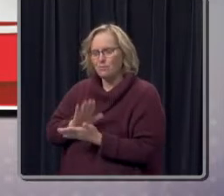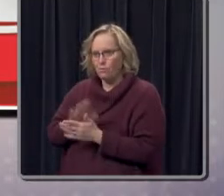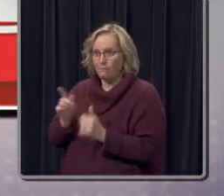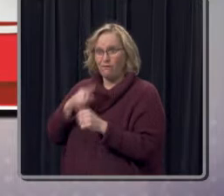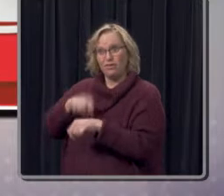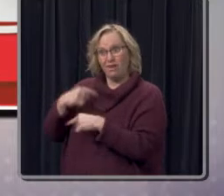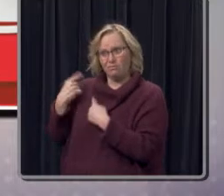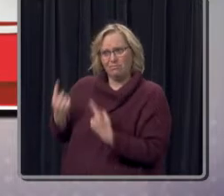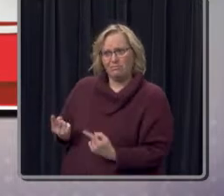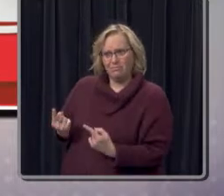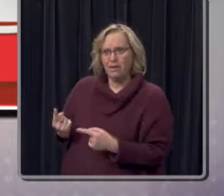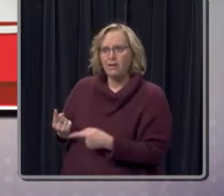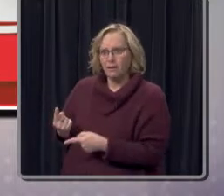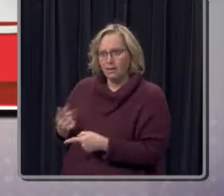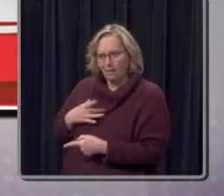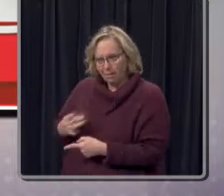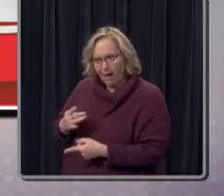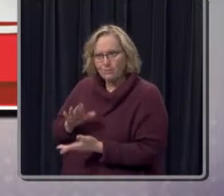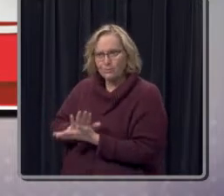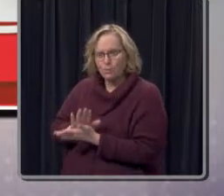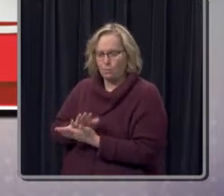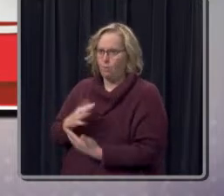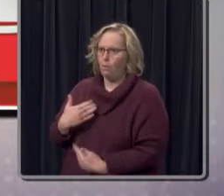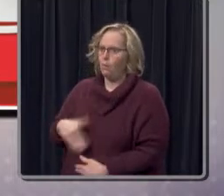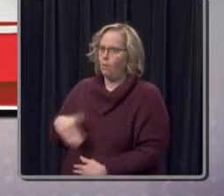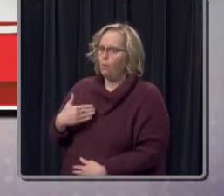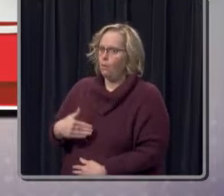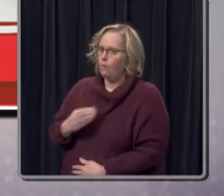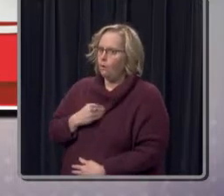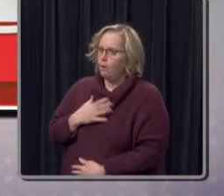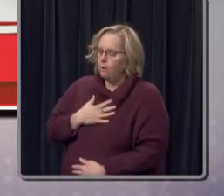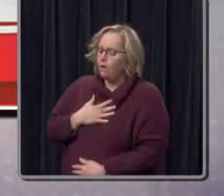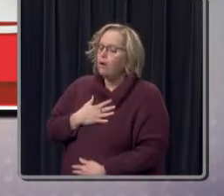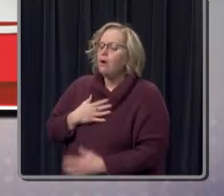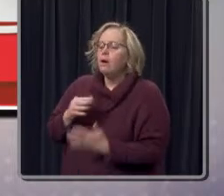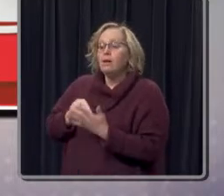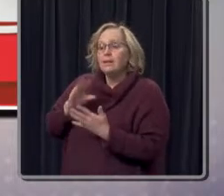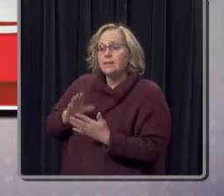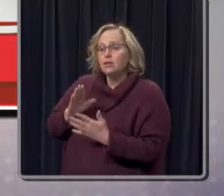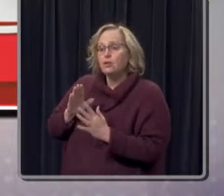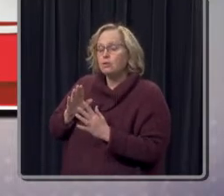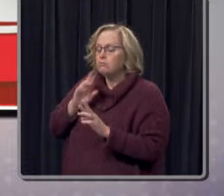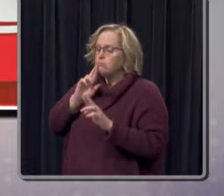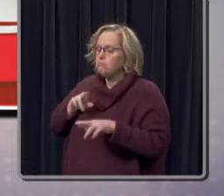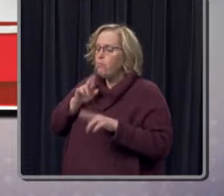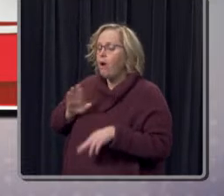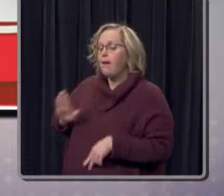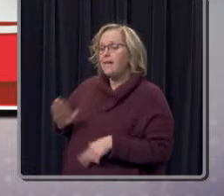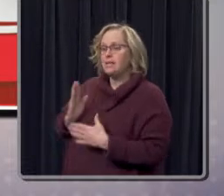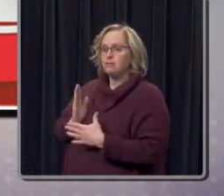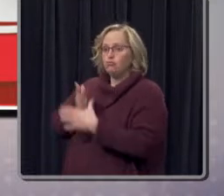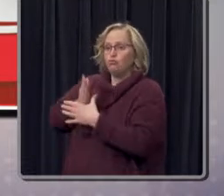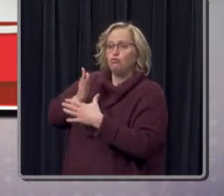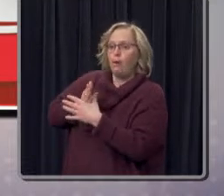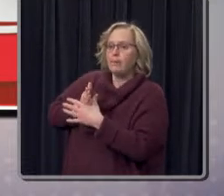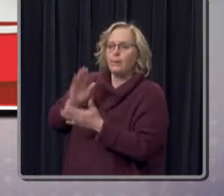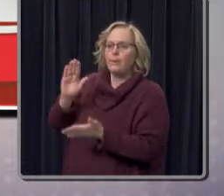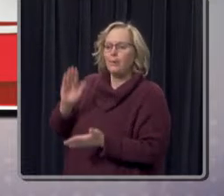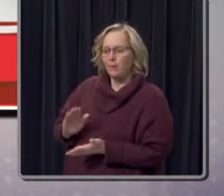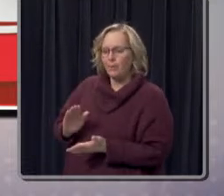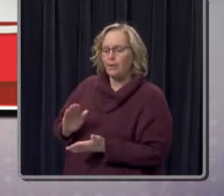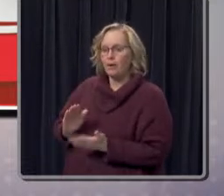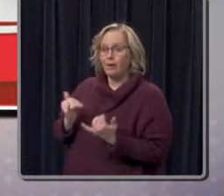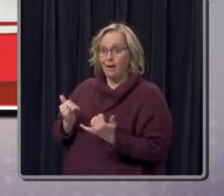time. Just how meaningful that is. The teacher reported that the disruptive behavior had gone down and even starting to participate in class a little